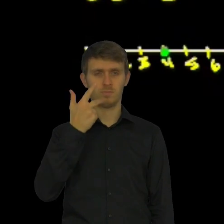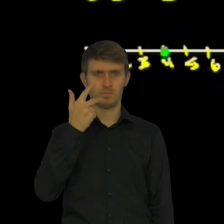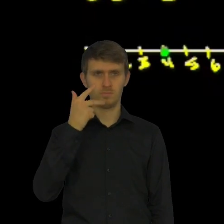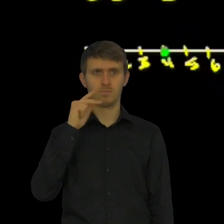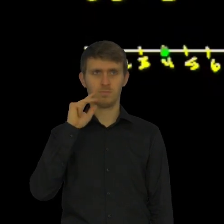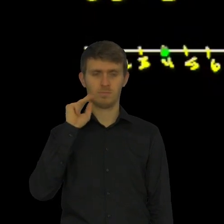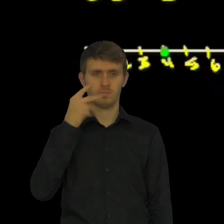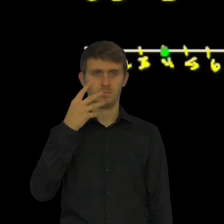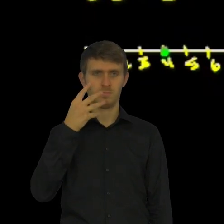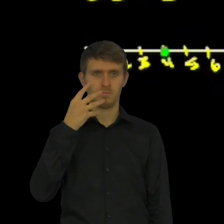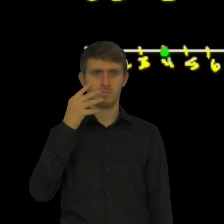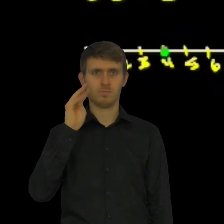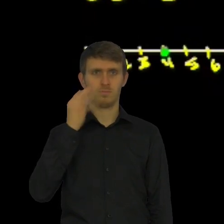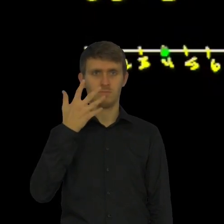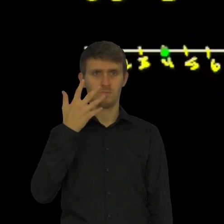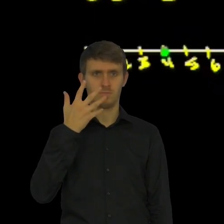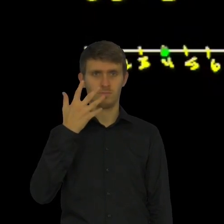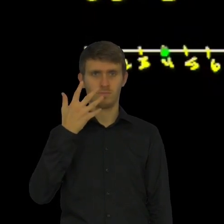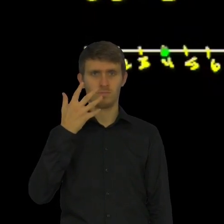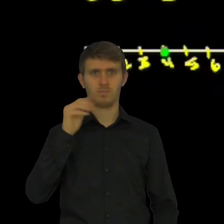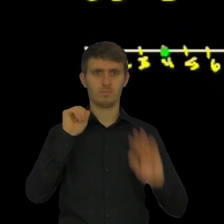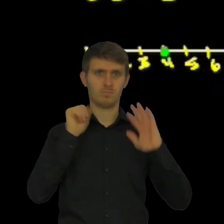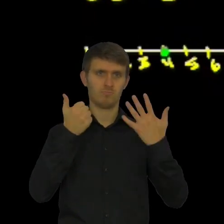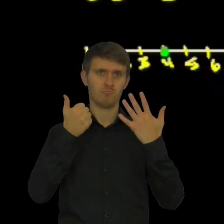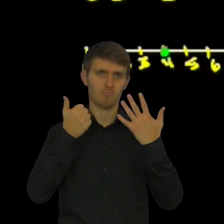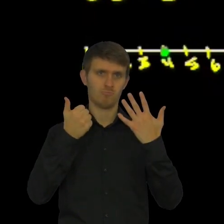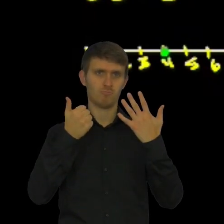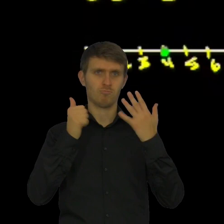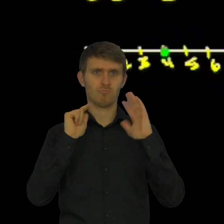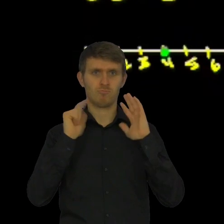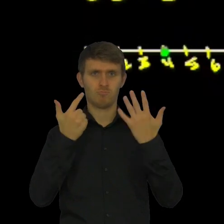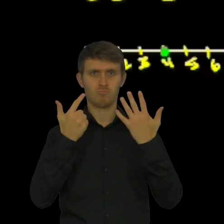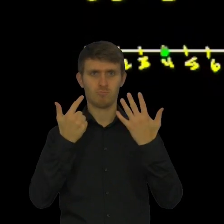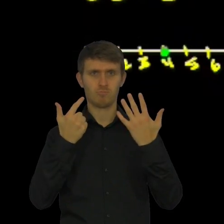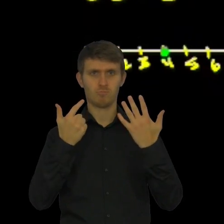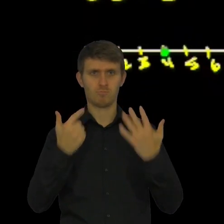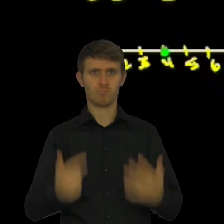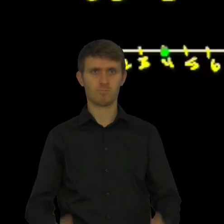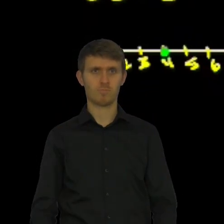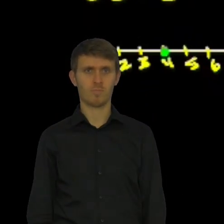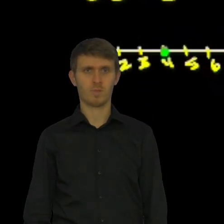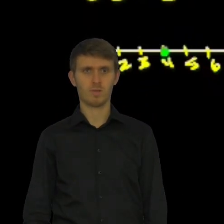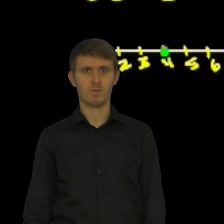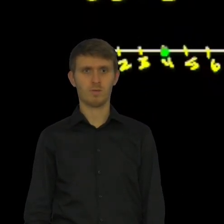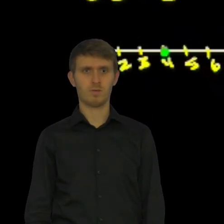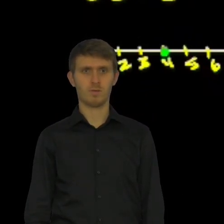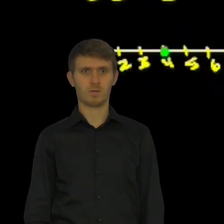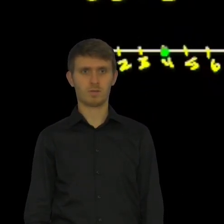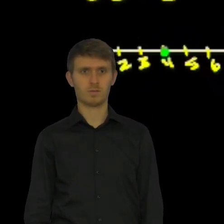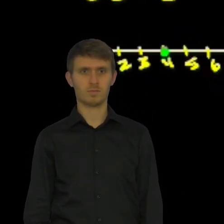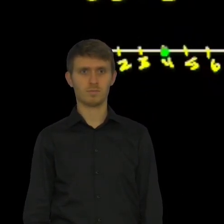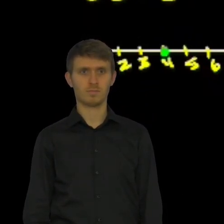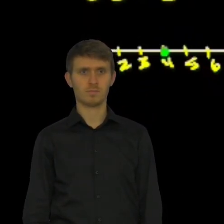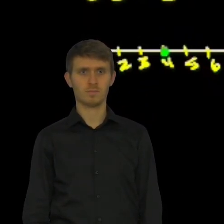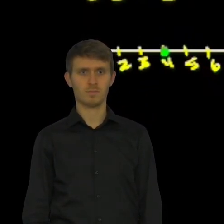two three four five six seven of course the number line